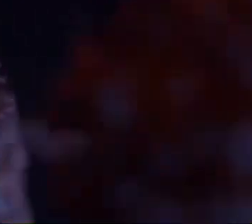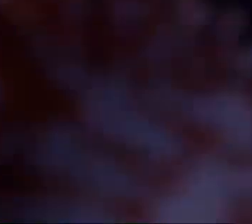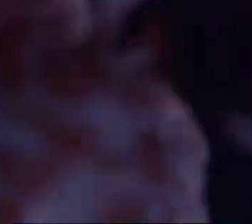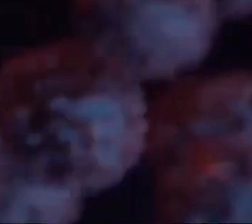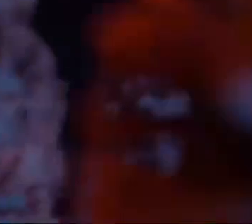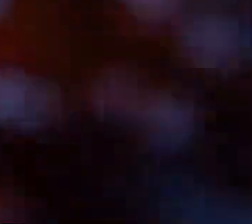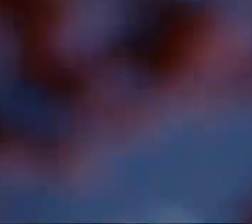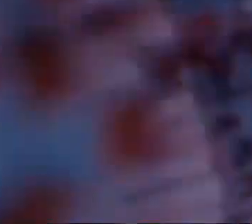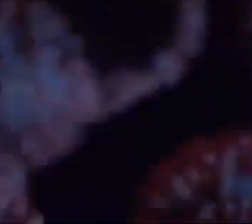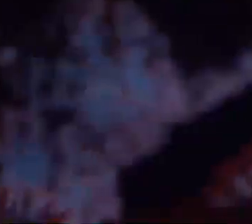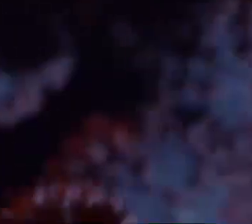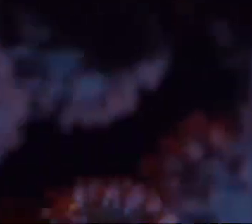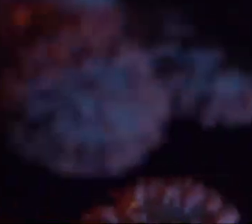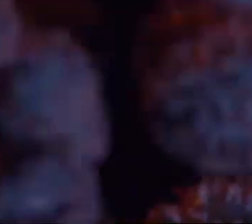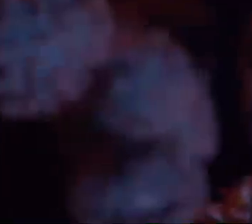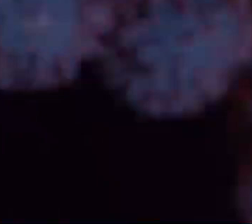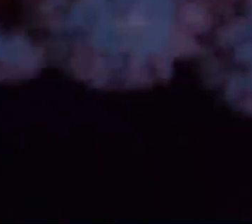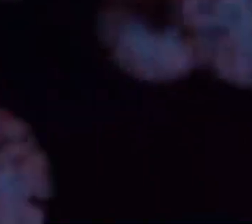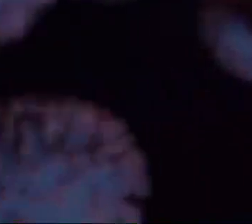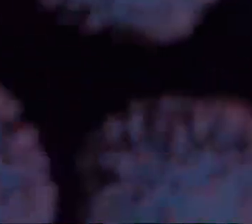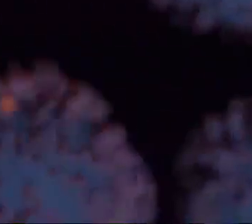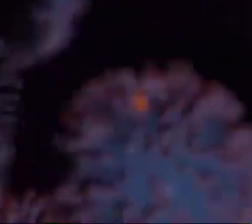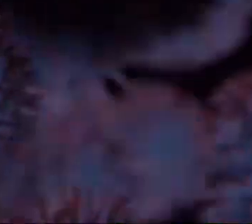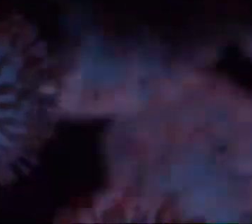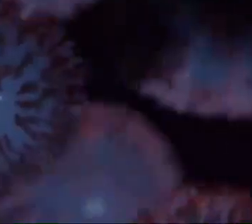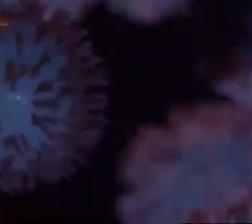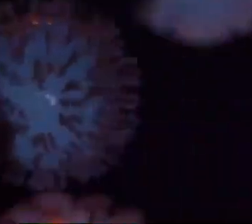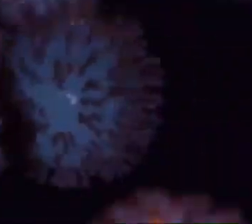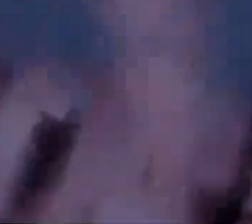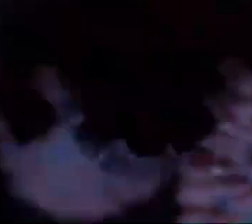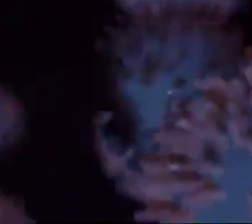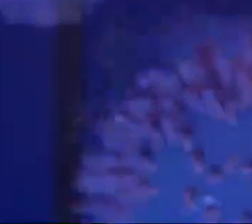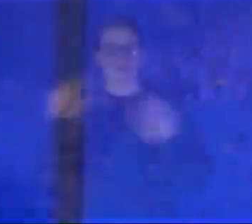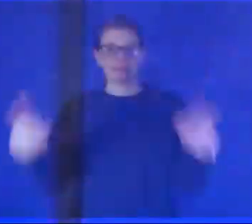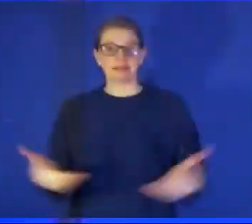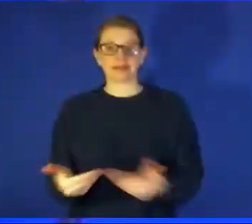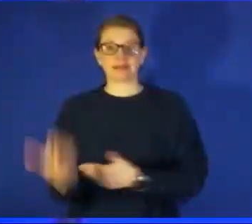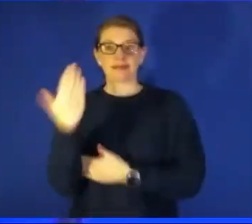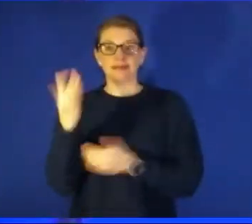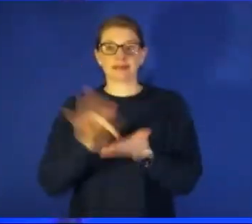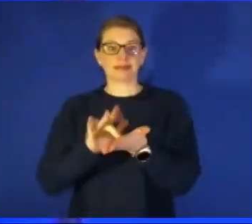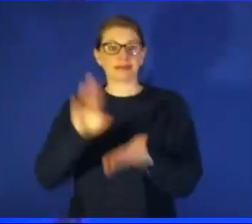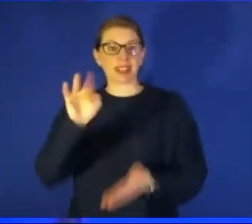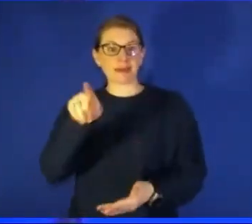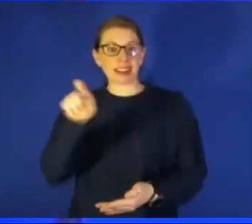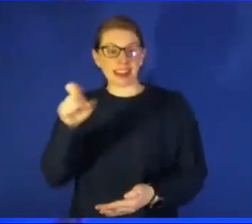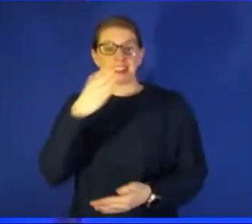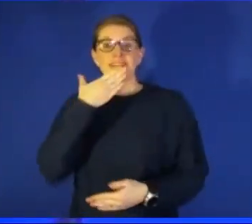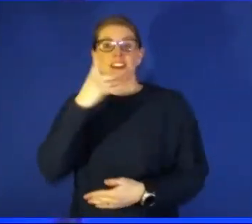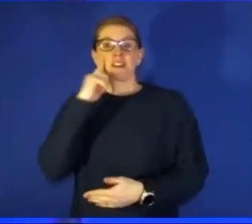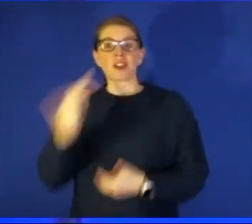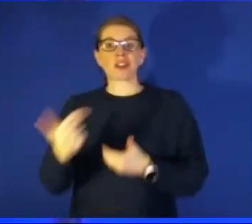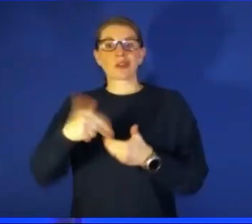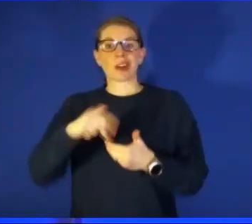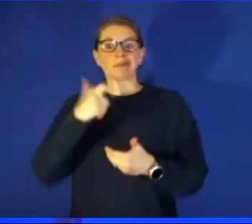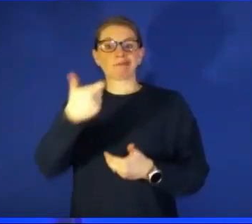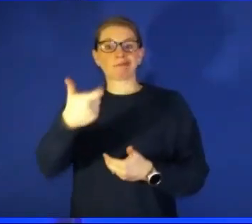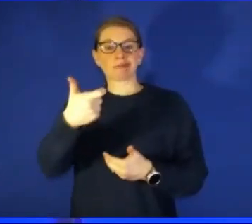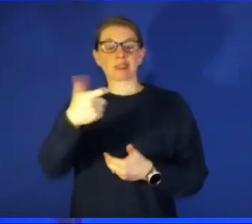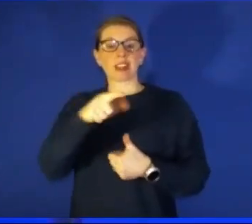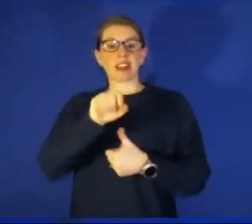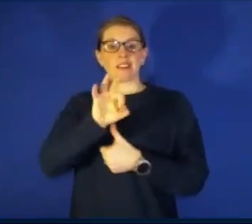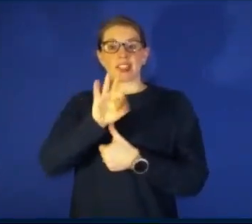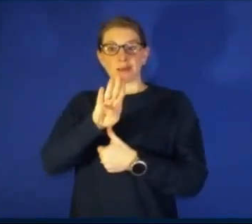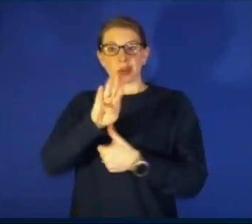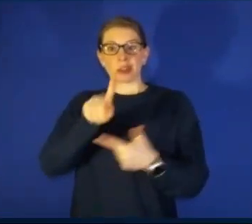Good morning, everyone. It is March 8th. Welcome to the Morning Medical Update. Thank you so much for joining us here on Facebook, YouTube, and now on